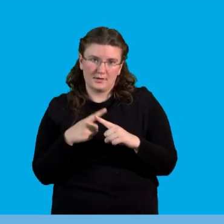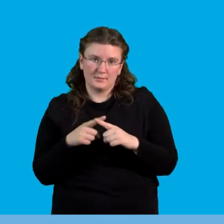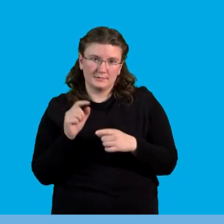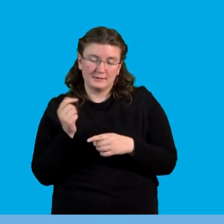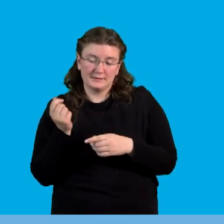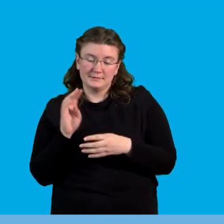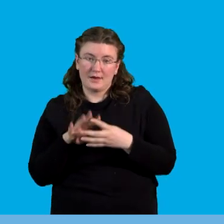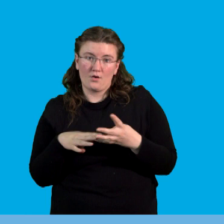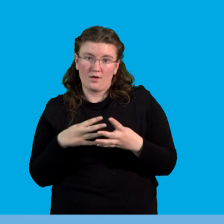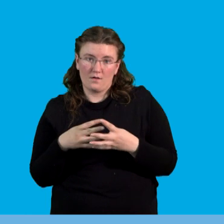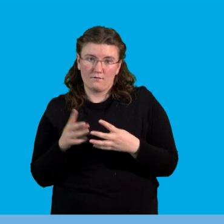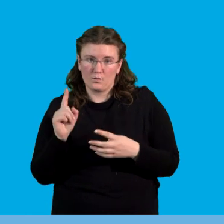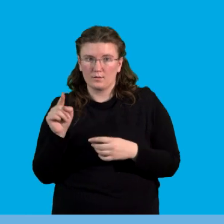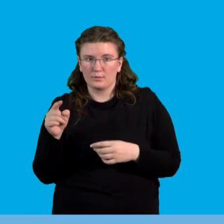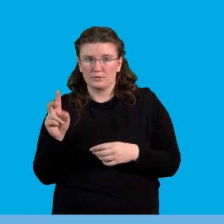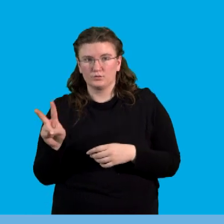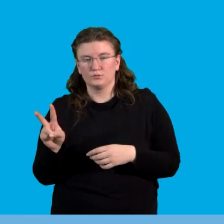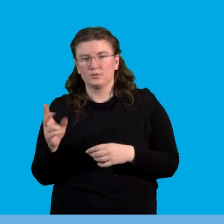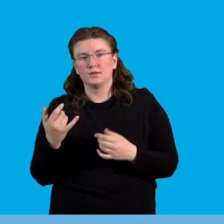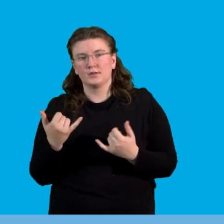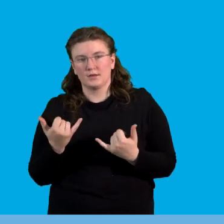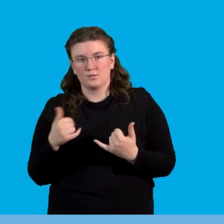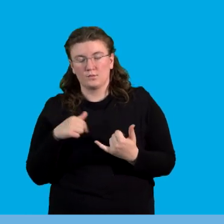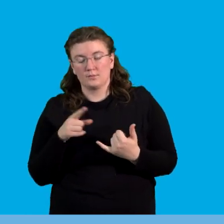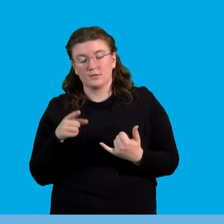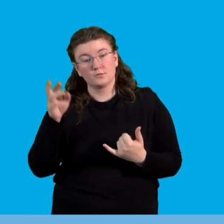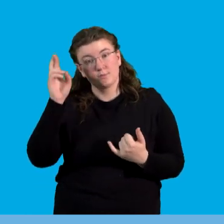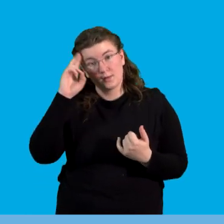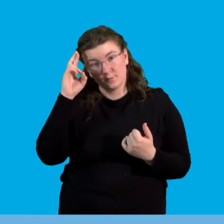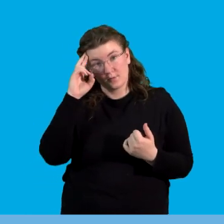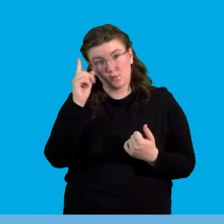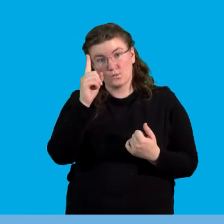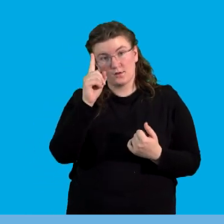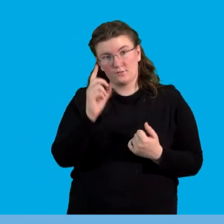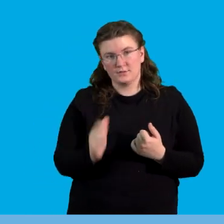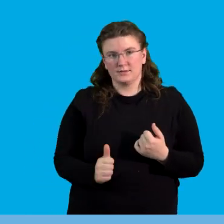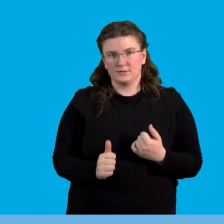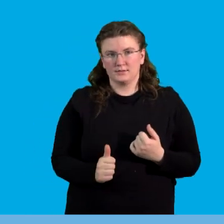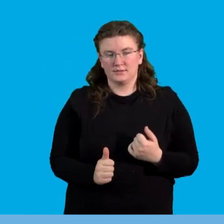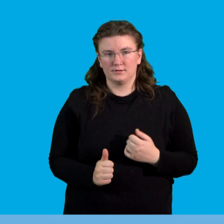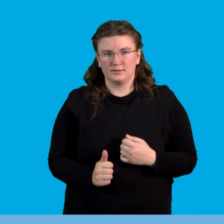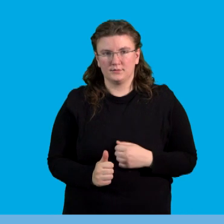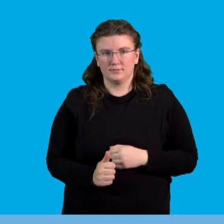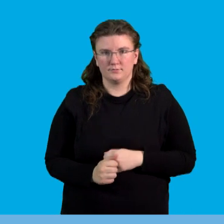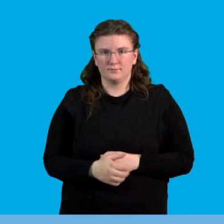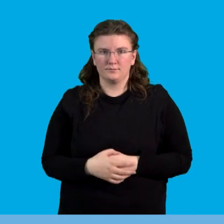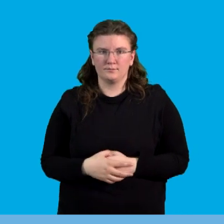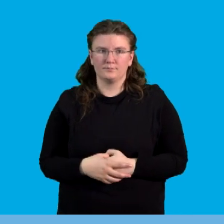multiplied by the tariff, which is 1,2. So now we need to remember that our 1 over